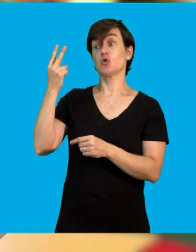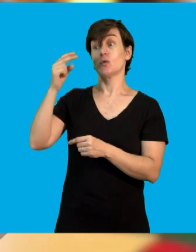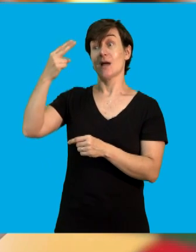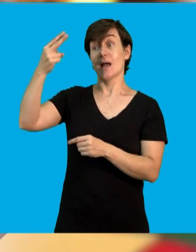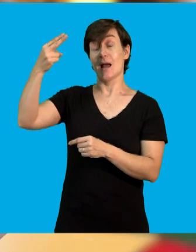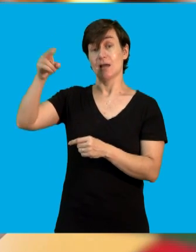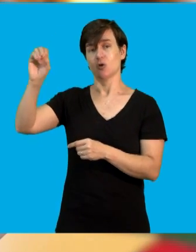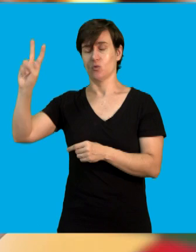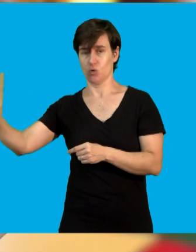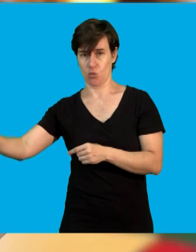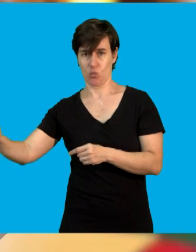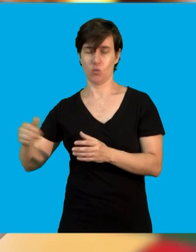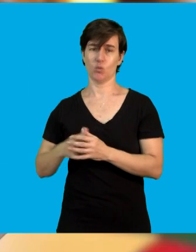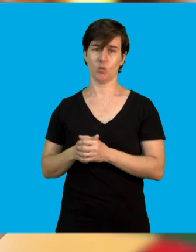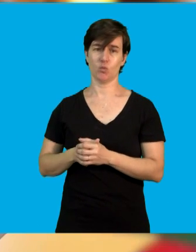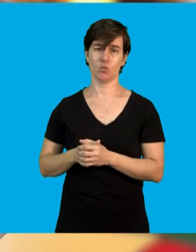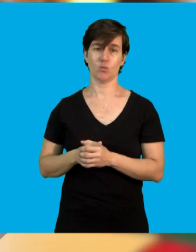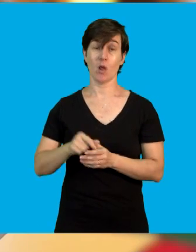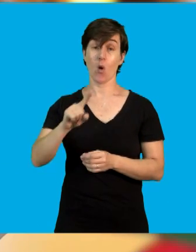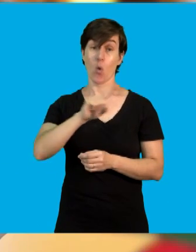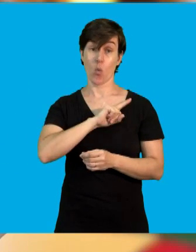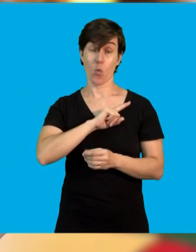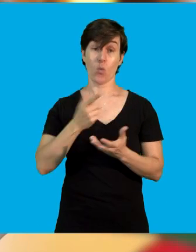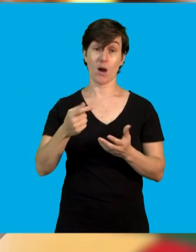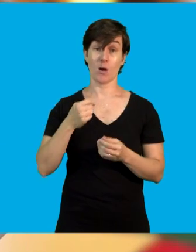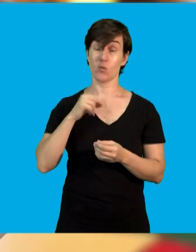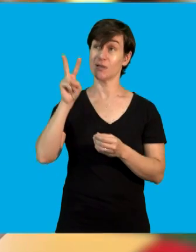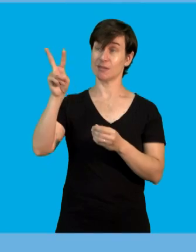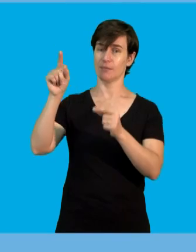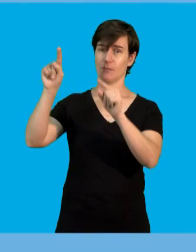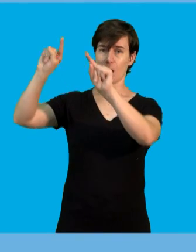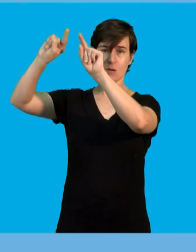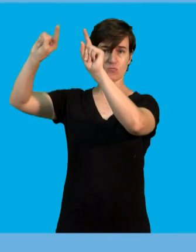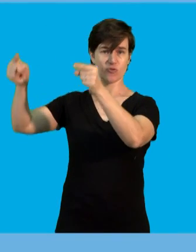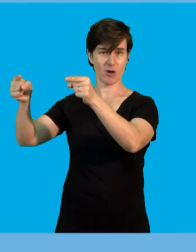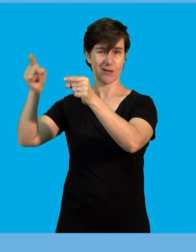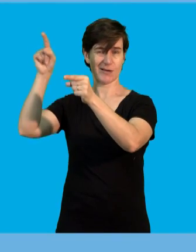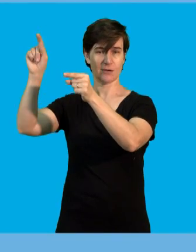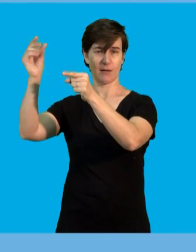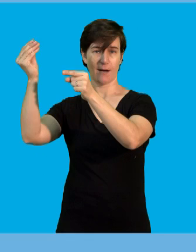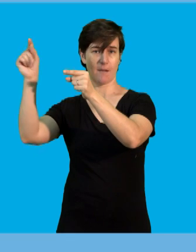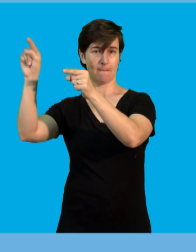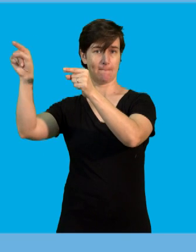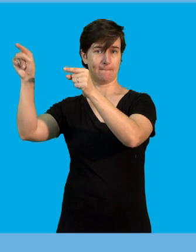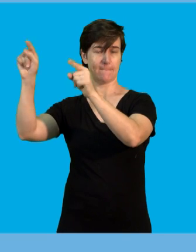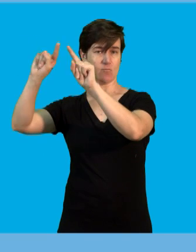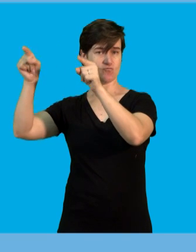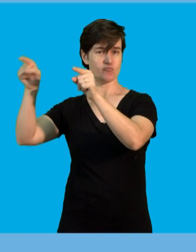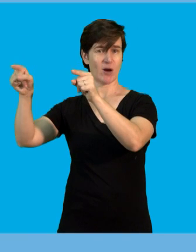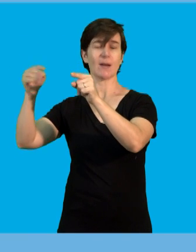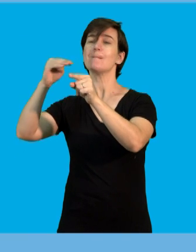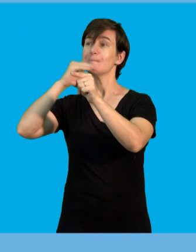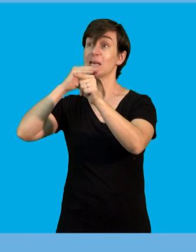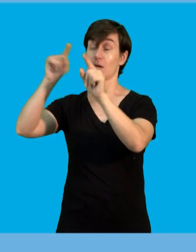of hydrogen, also 2 atoms of oxygen, because these 2 that is outside the bracket as a subscript, it goes